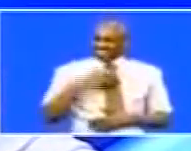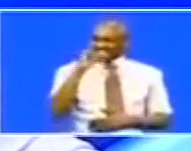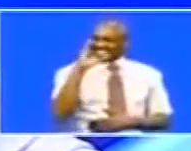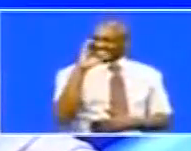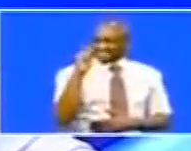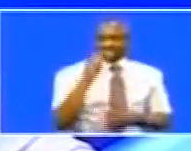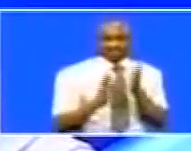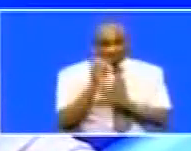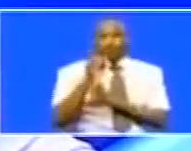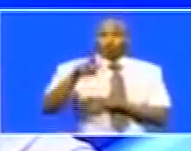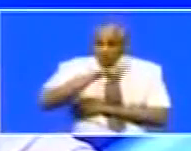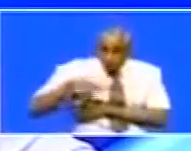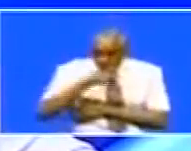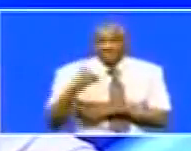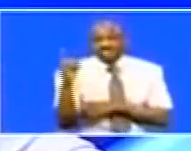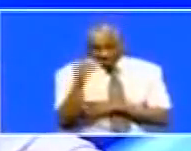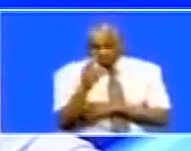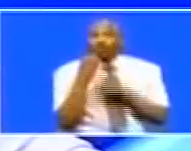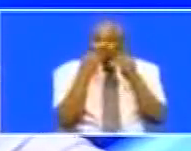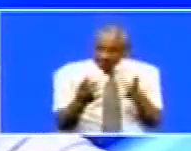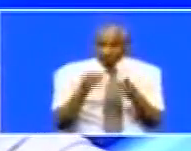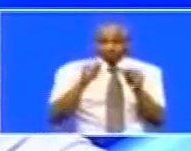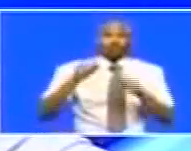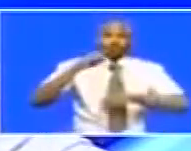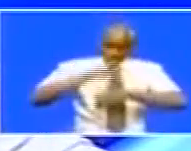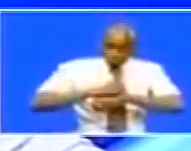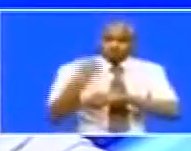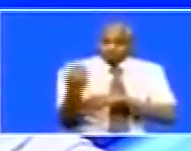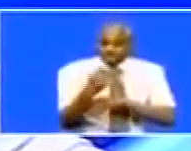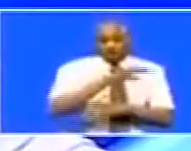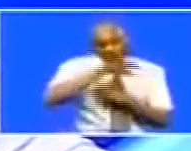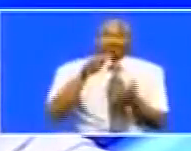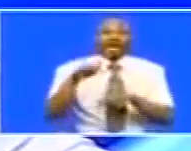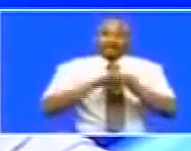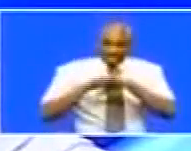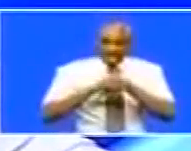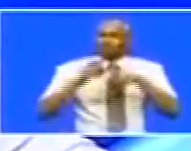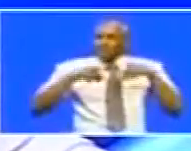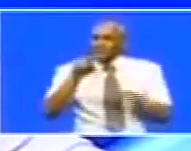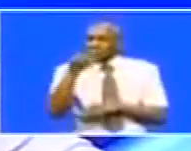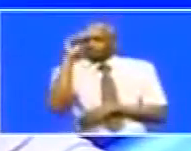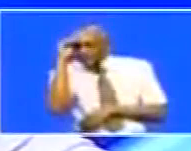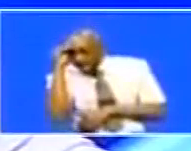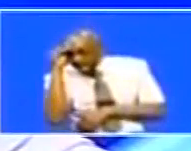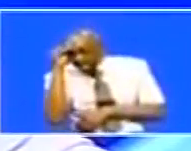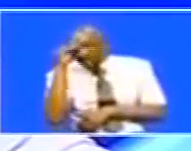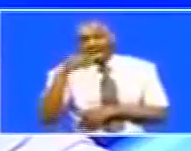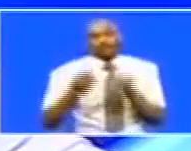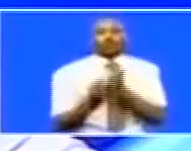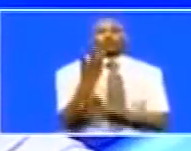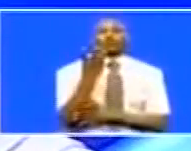has developed localized digital content for school-going children across Africa to allow them to learn, play, and